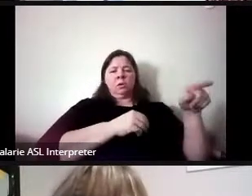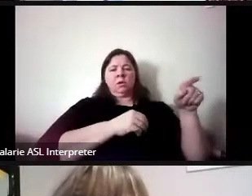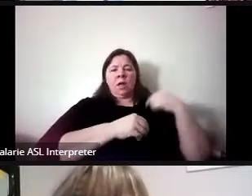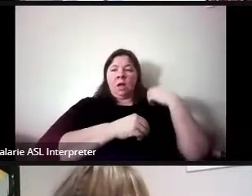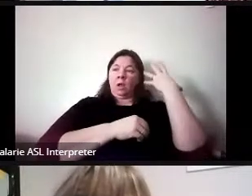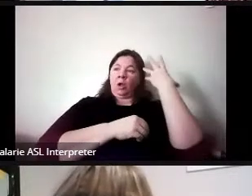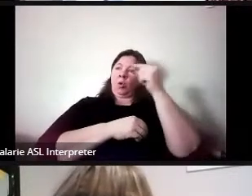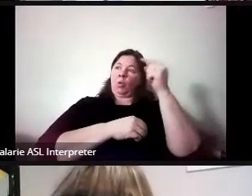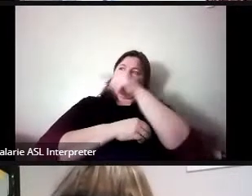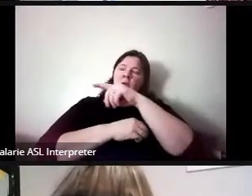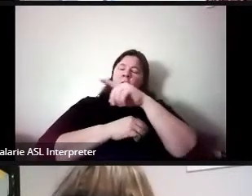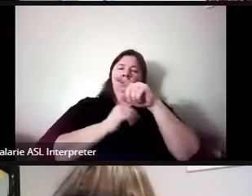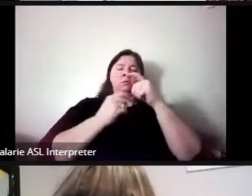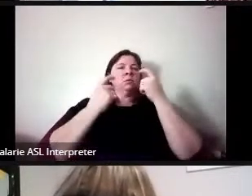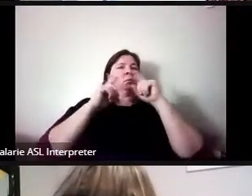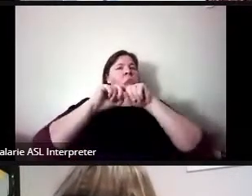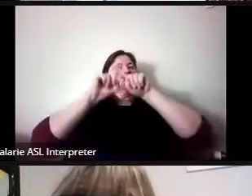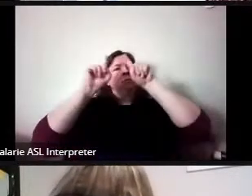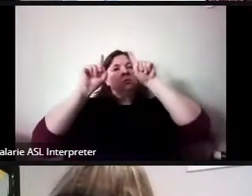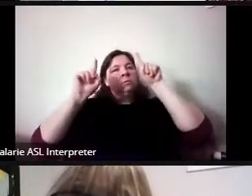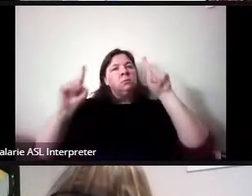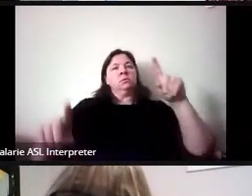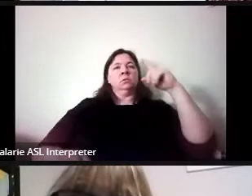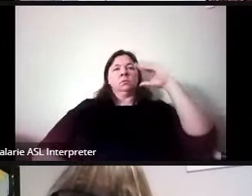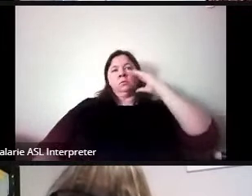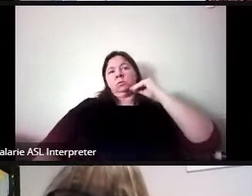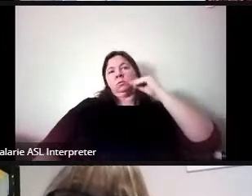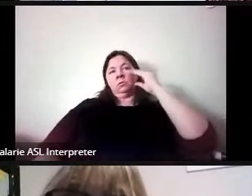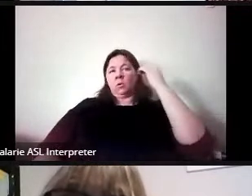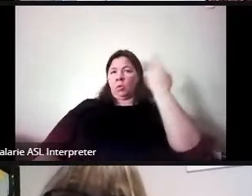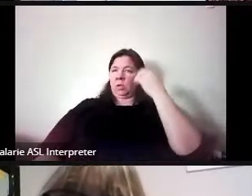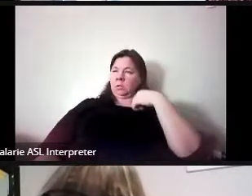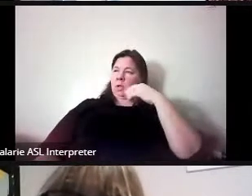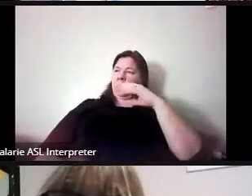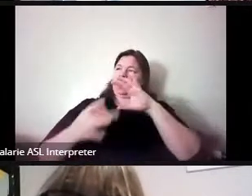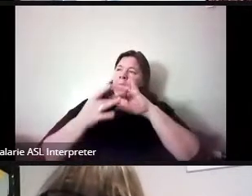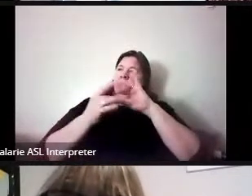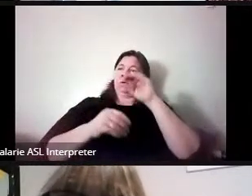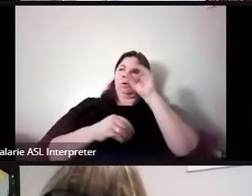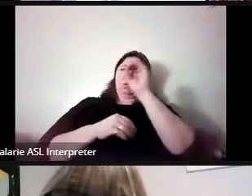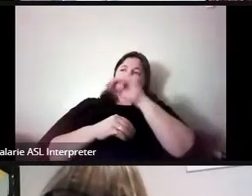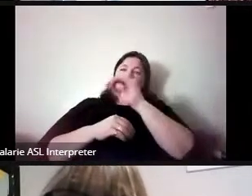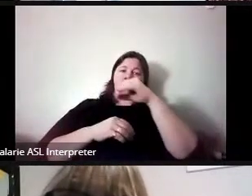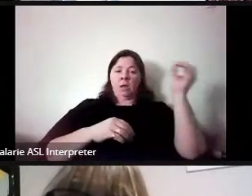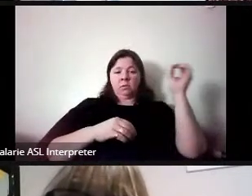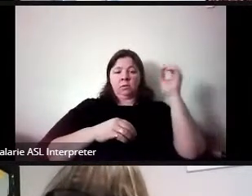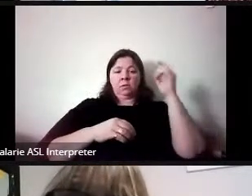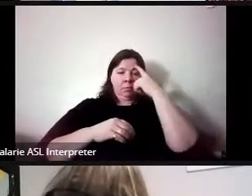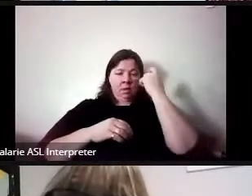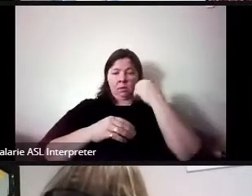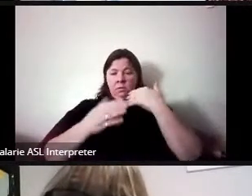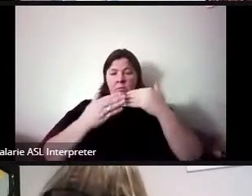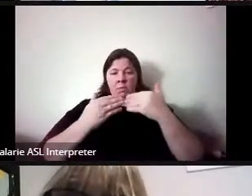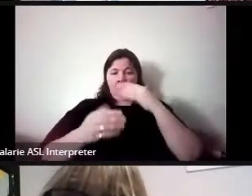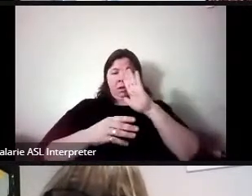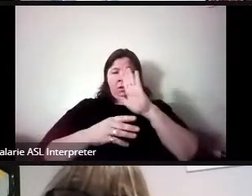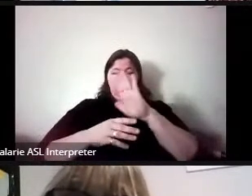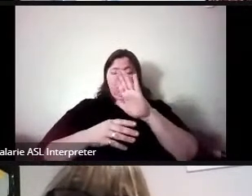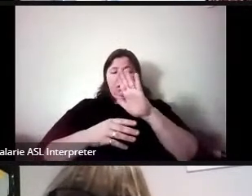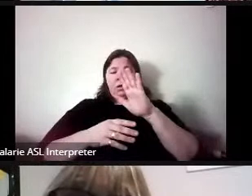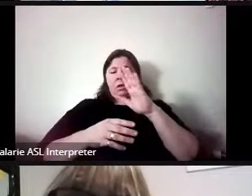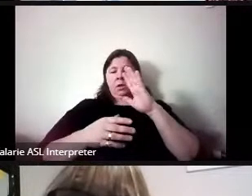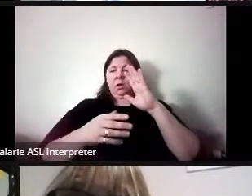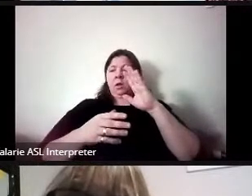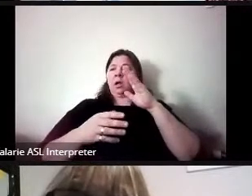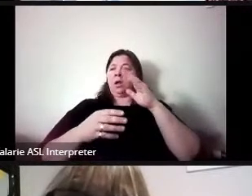man, it was such an experience. But the reason I mentioned Onpassive, because you said the disparity of poor and rich